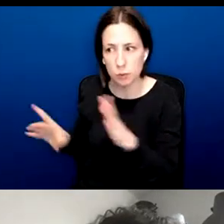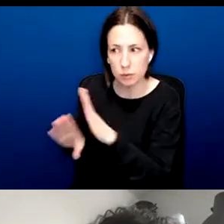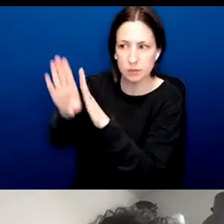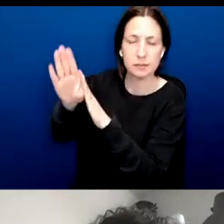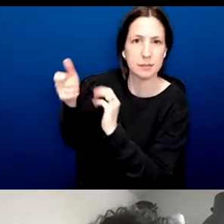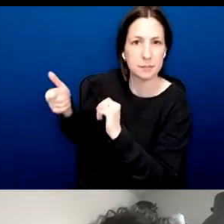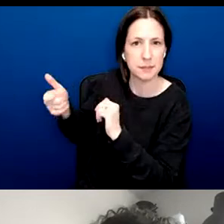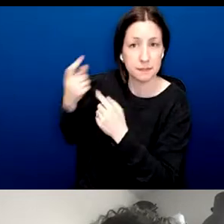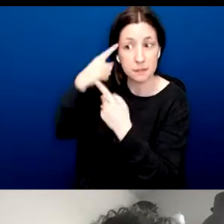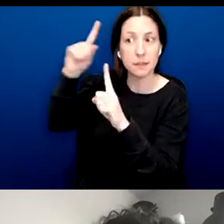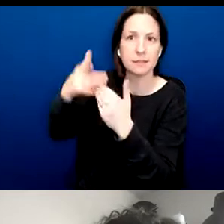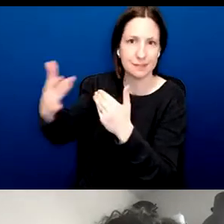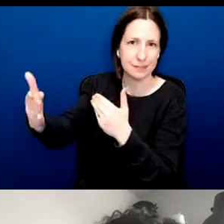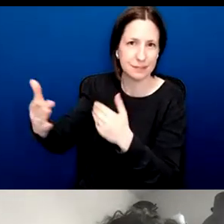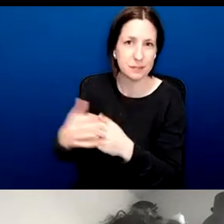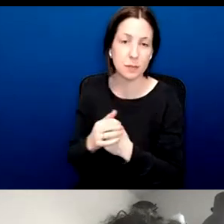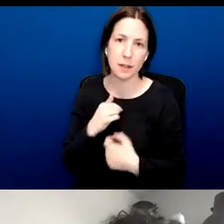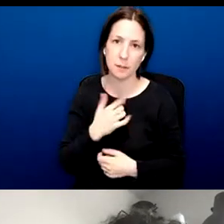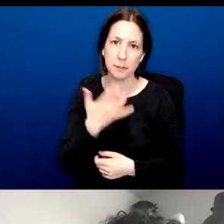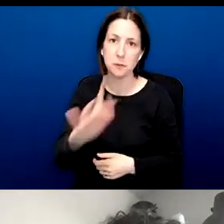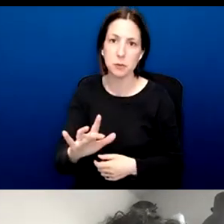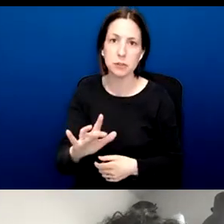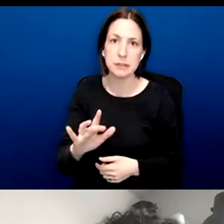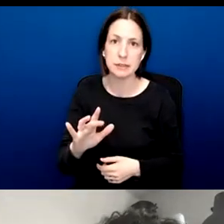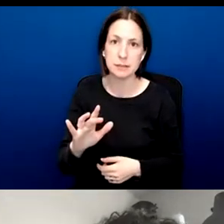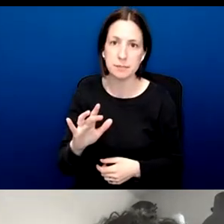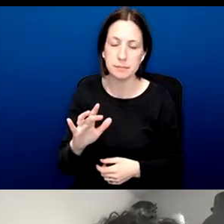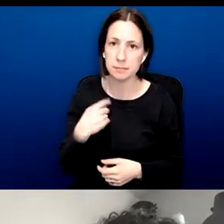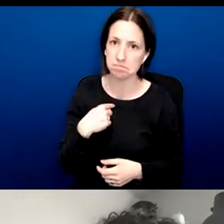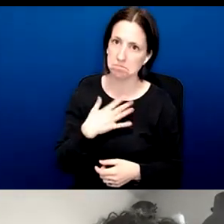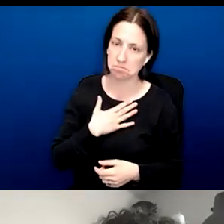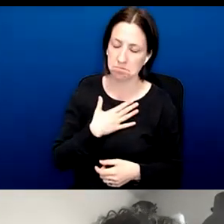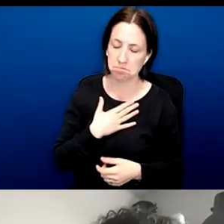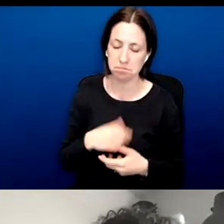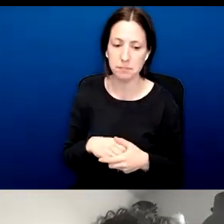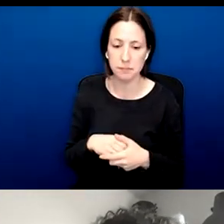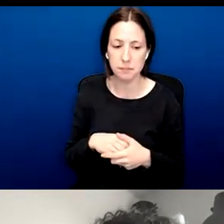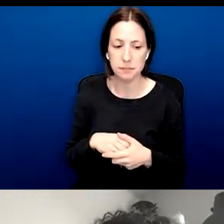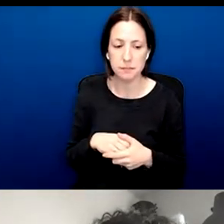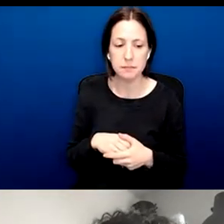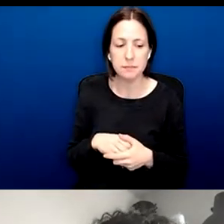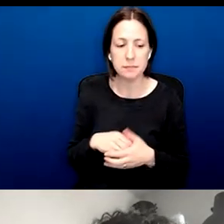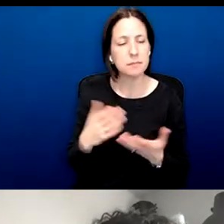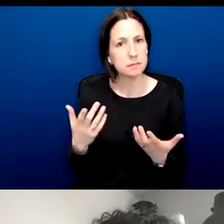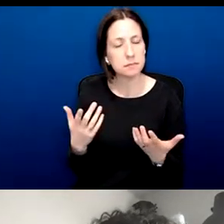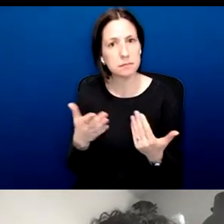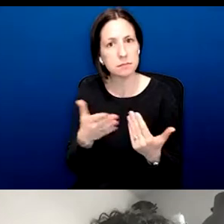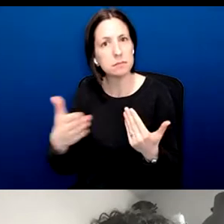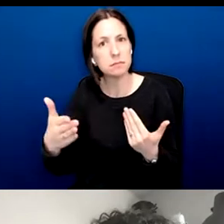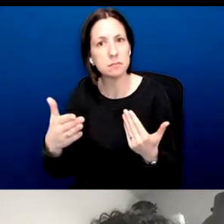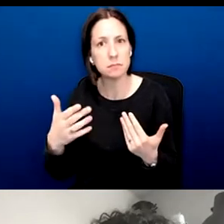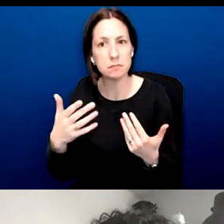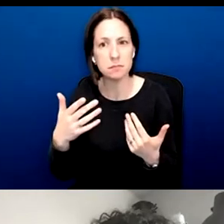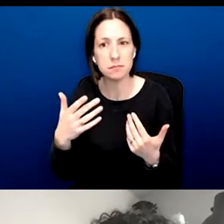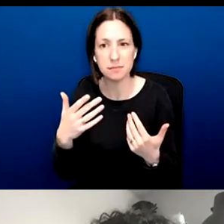I would say I've definitely been fortunate in that way. And I think kind of, especially once we start to get to